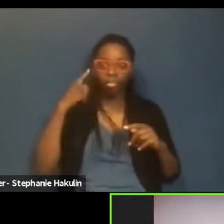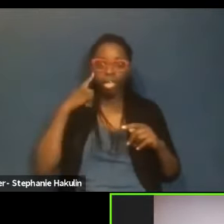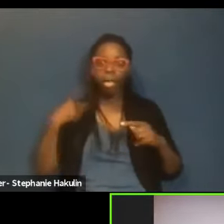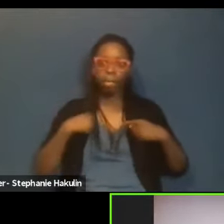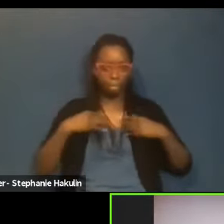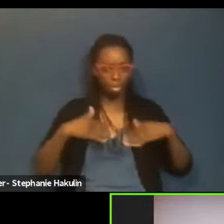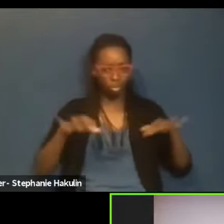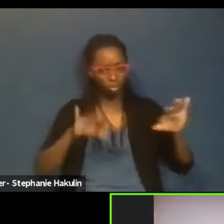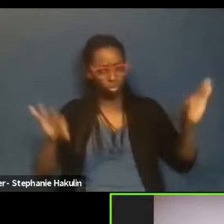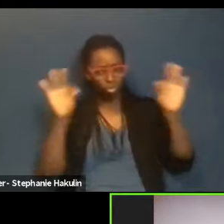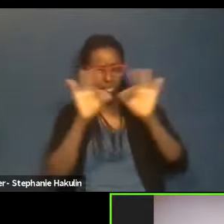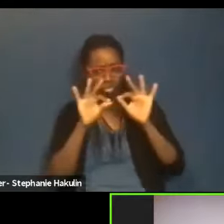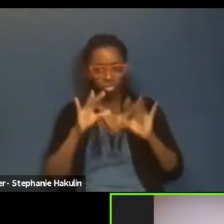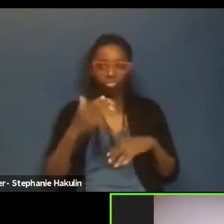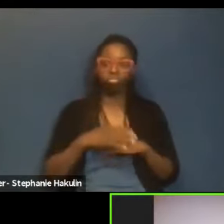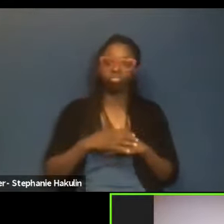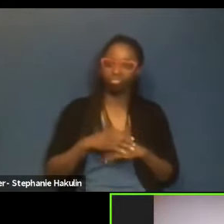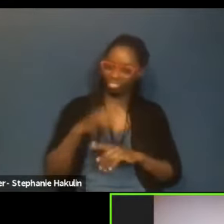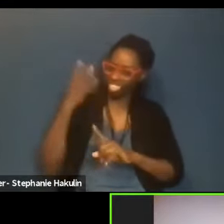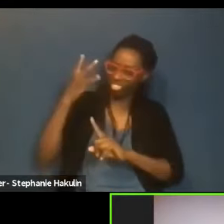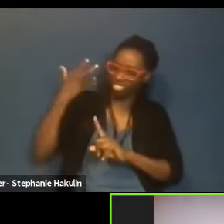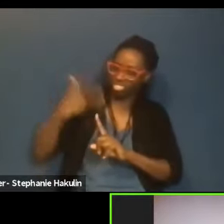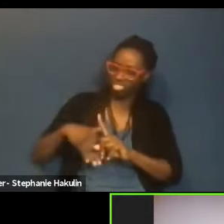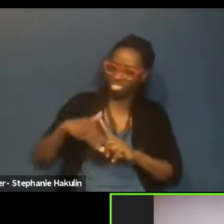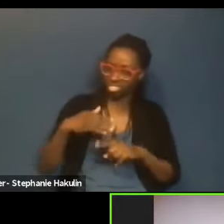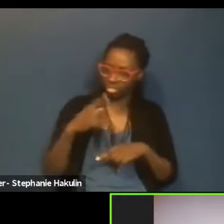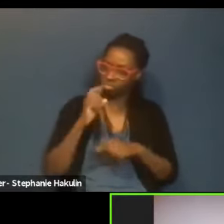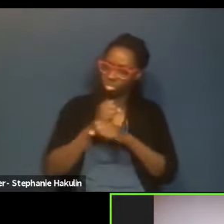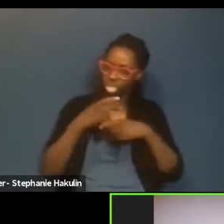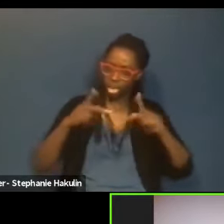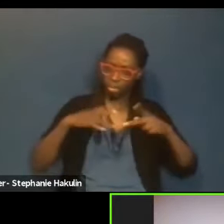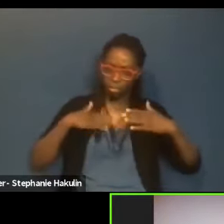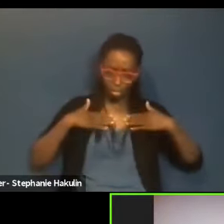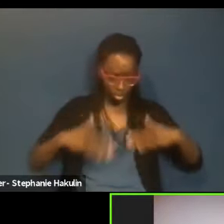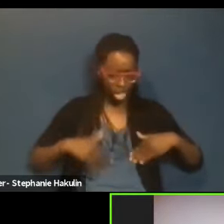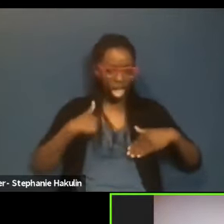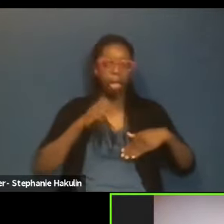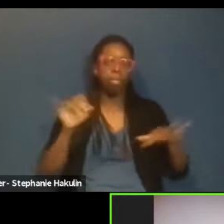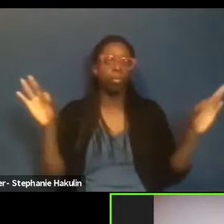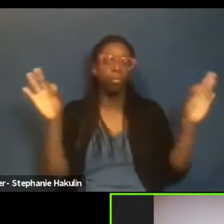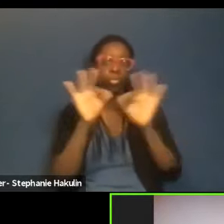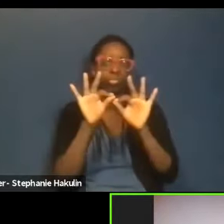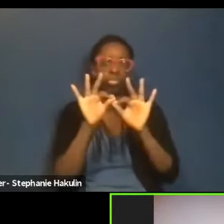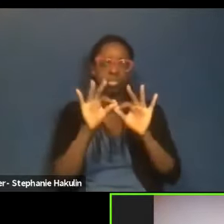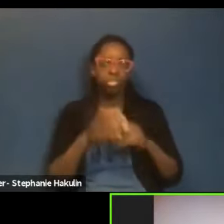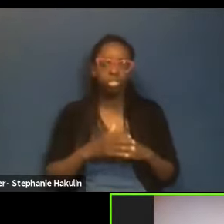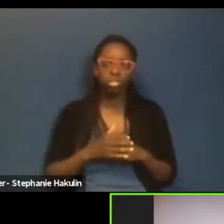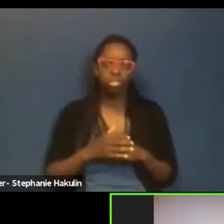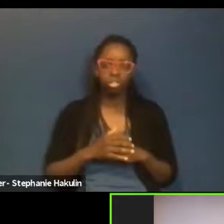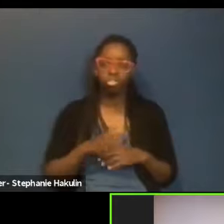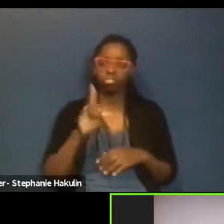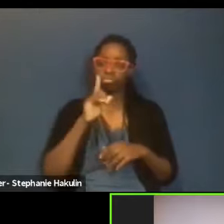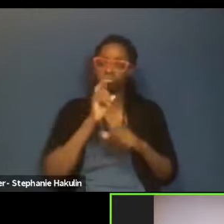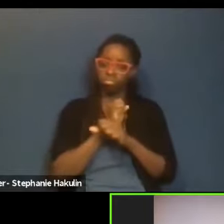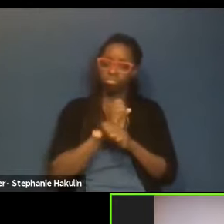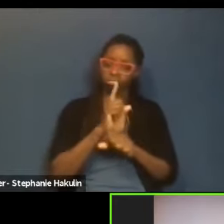feel like I'm worth something. This year, I'm truly a woman.